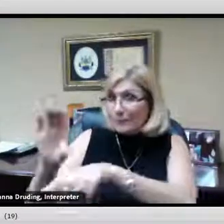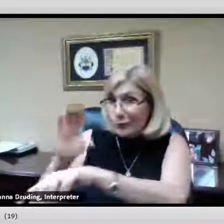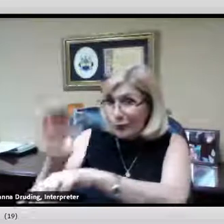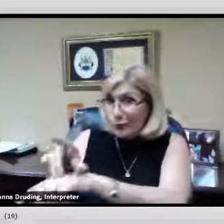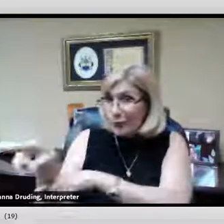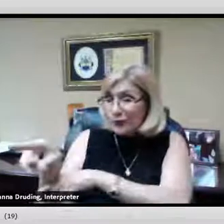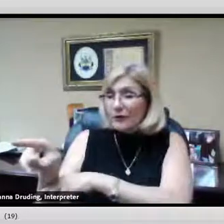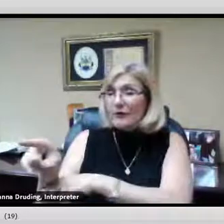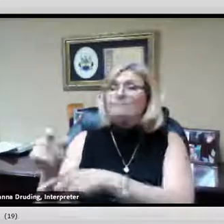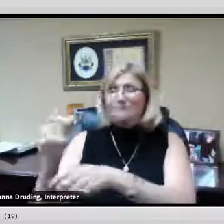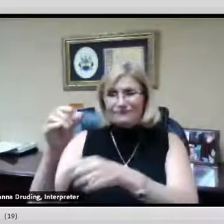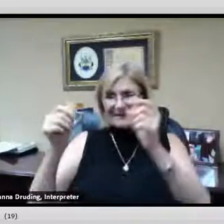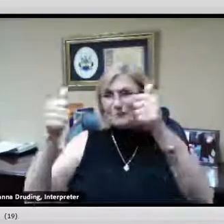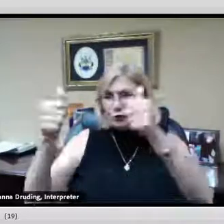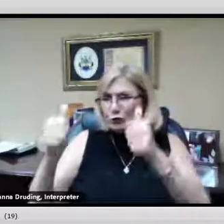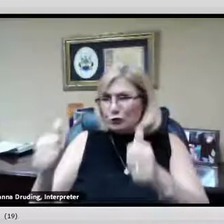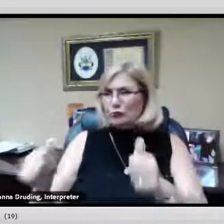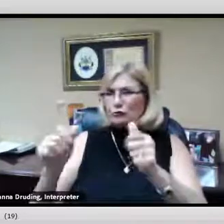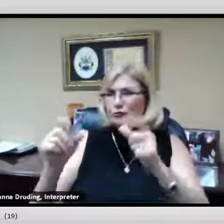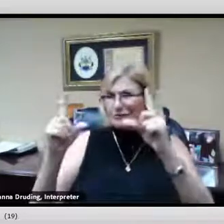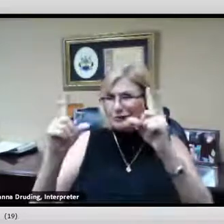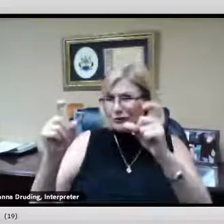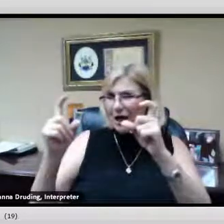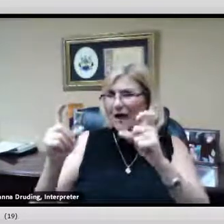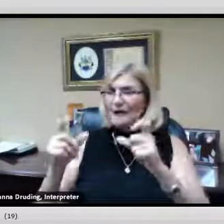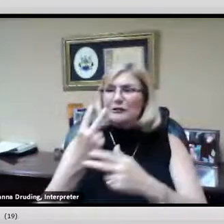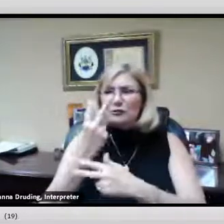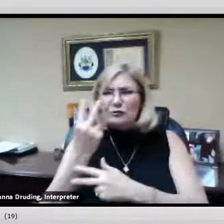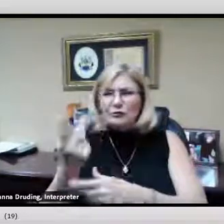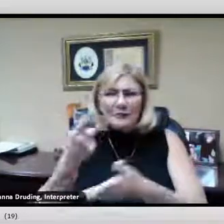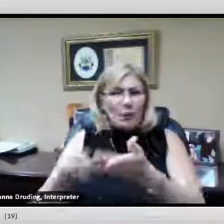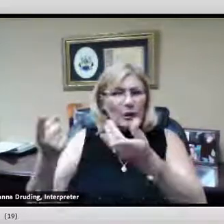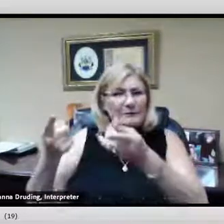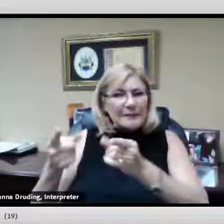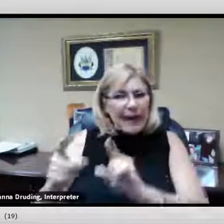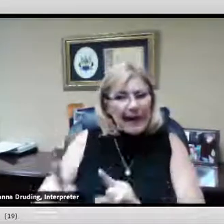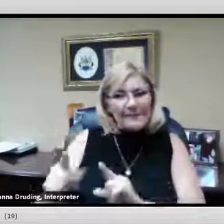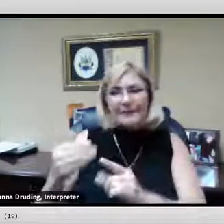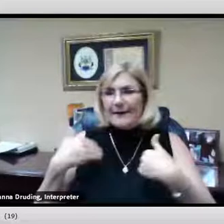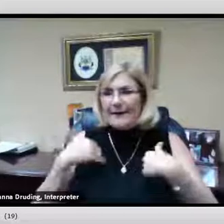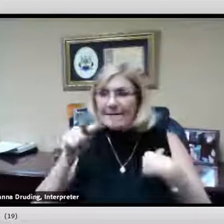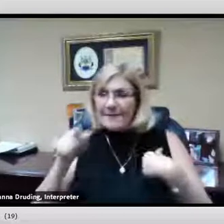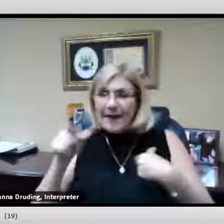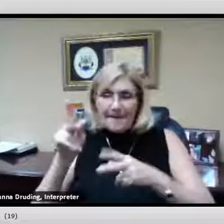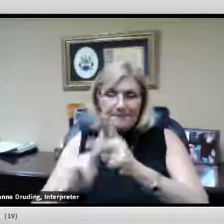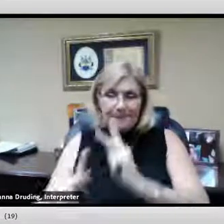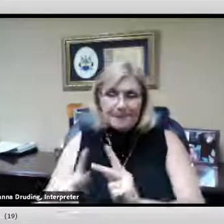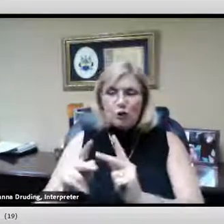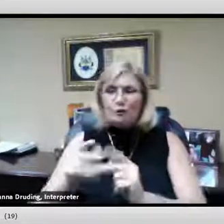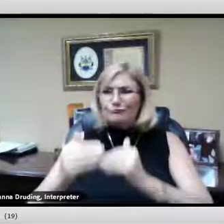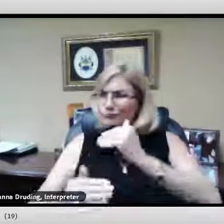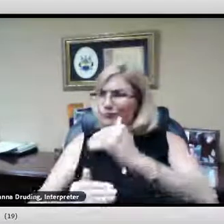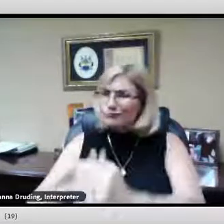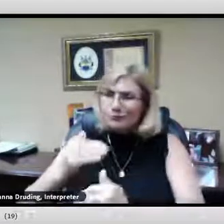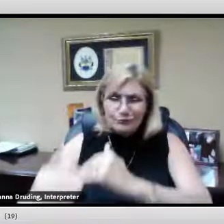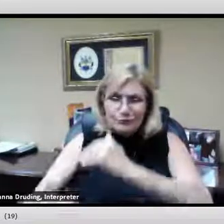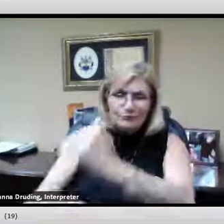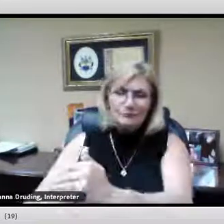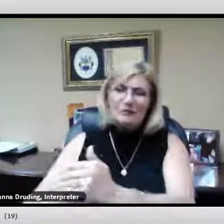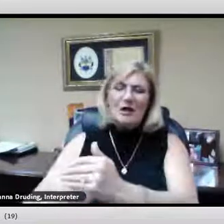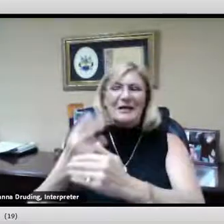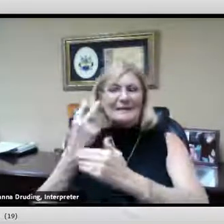yeah, that's a great way to see what's happening, to have that person go through the steps they're following, and you might be able to see what the